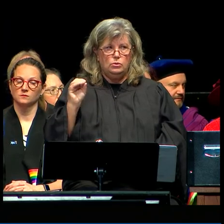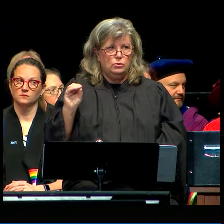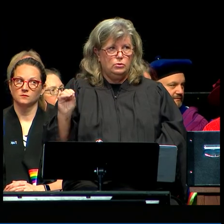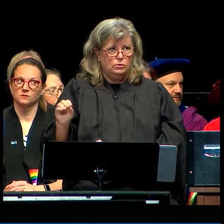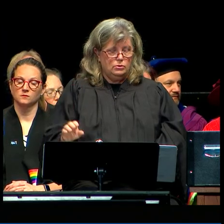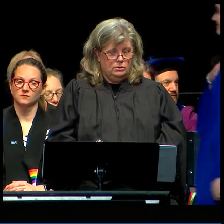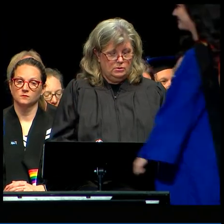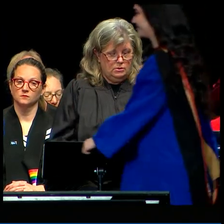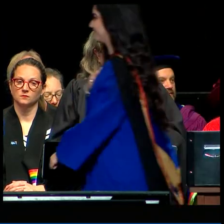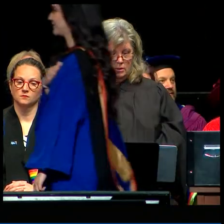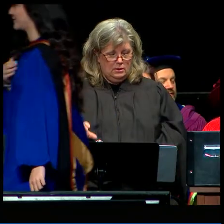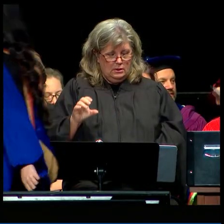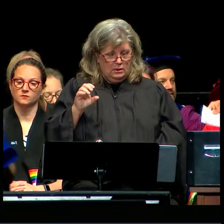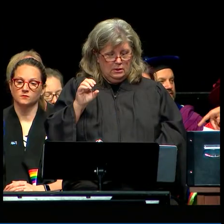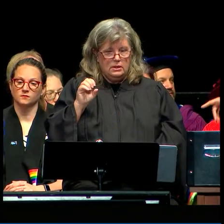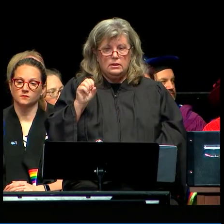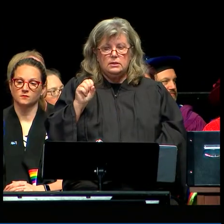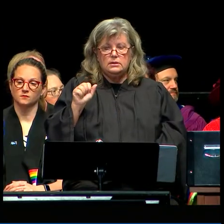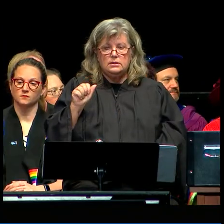Sama Jubran.